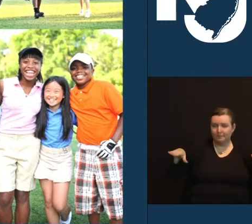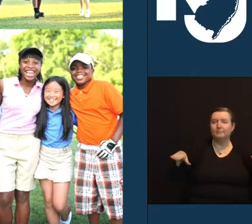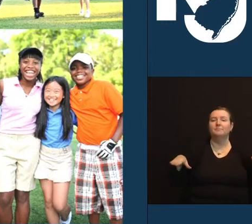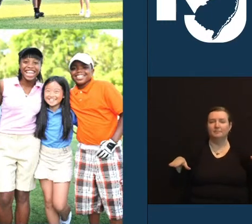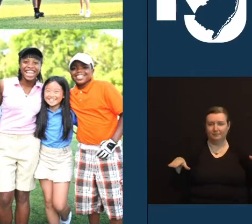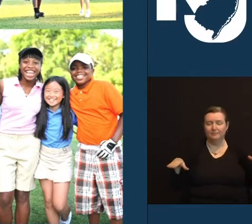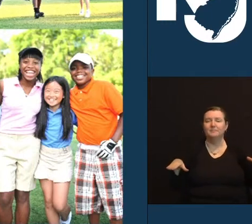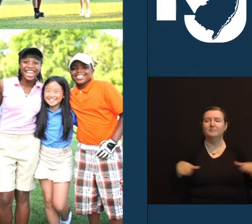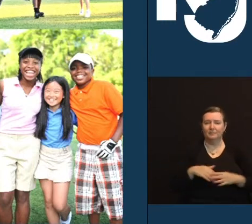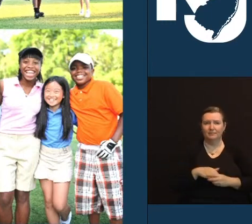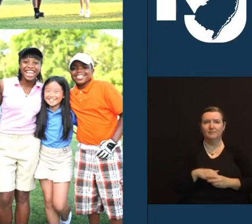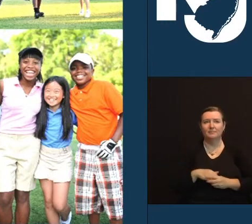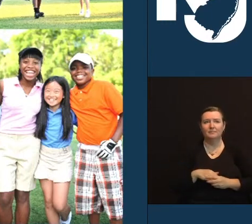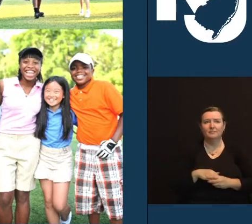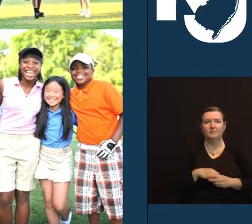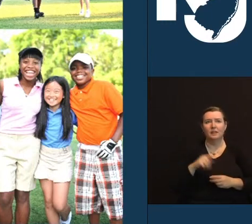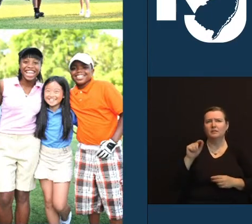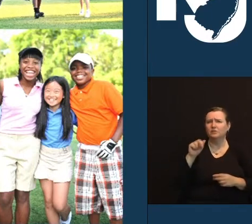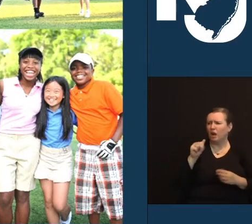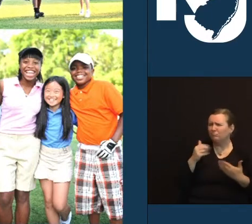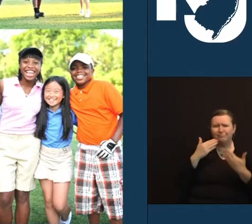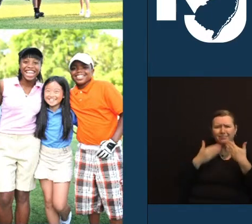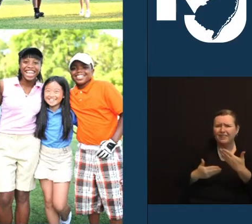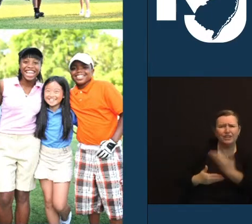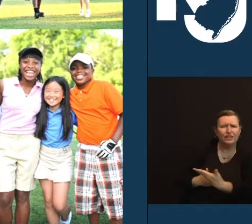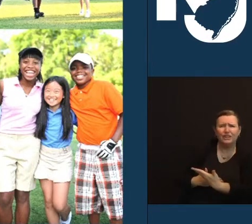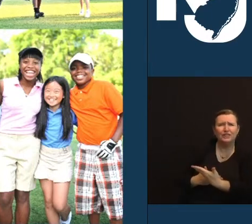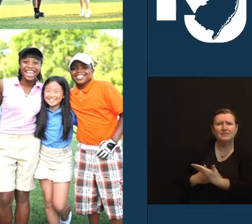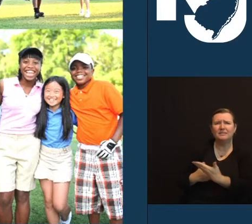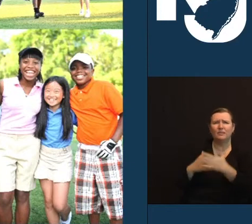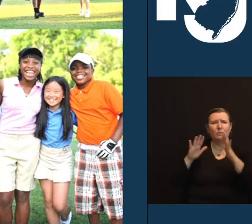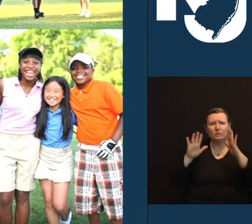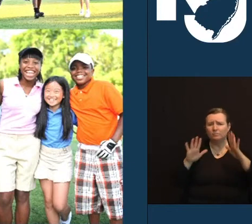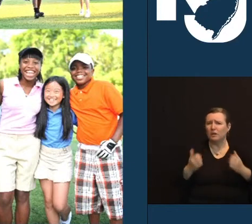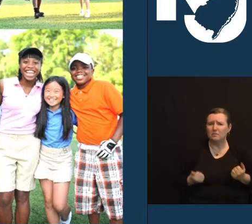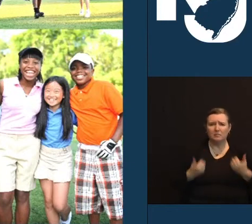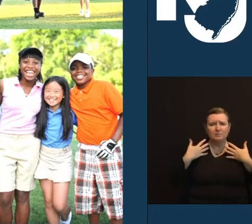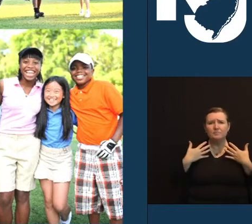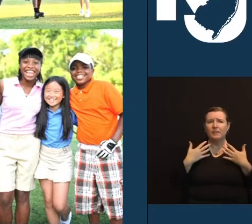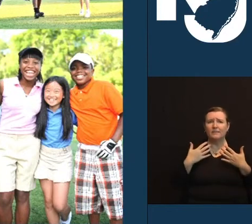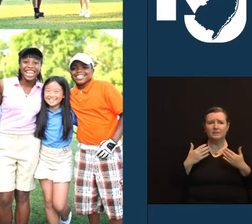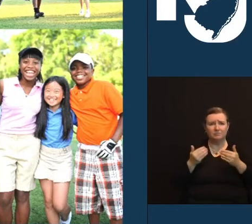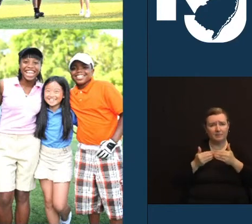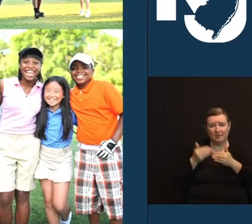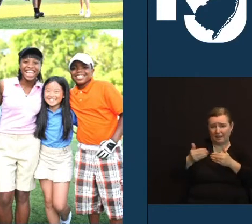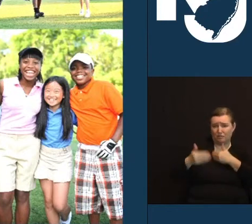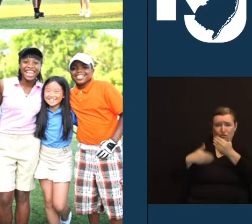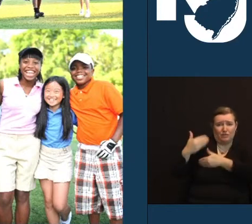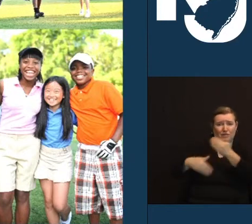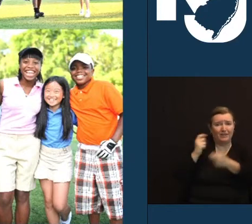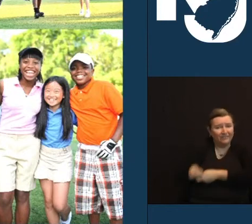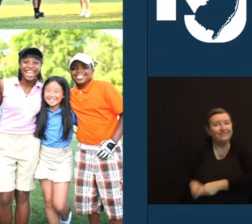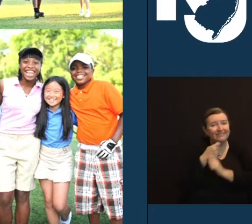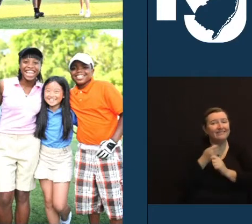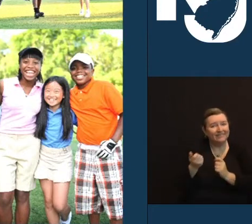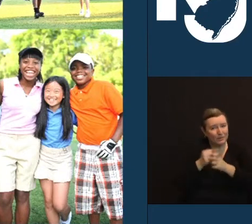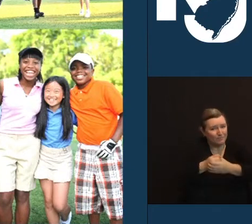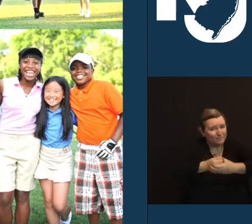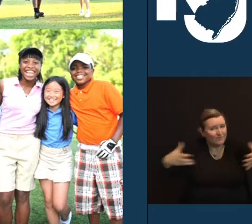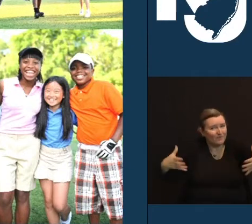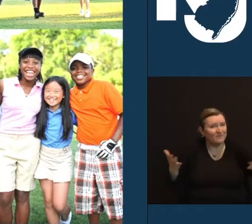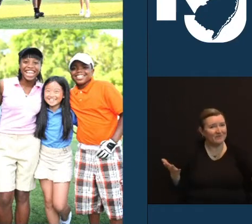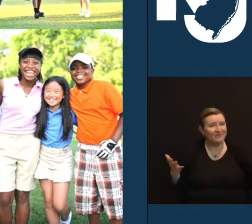Tee Jersey Shore team, thank you for all that you do to help inspire the next generation, and I hope 2021 is a far better